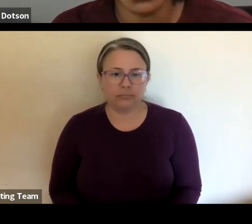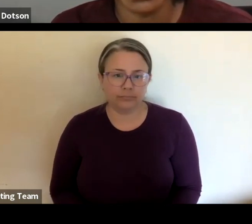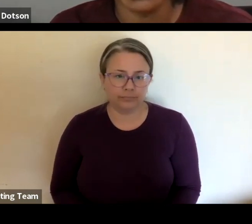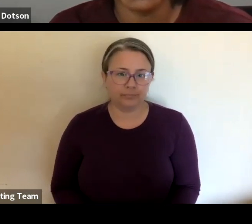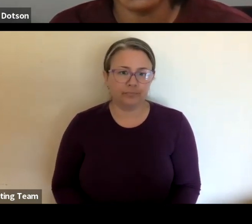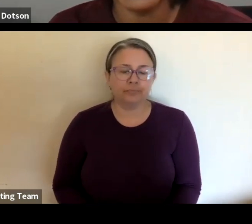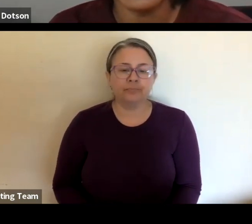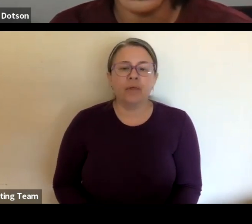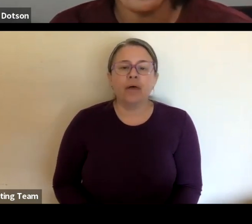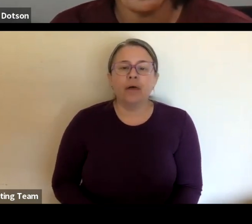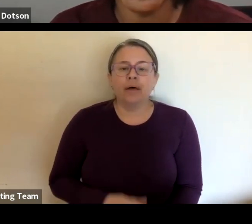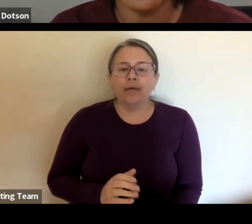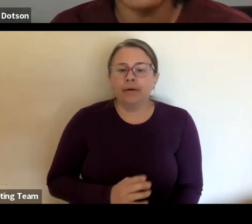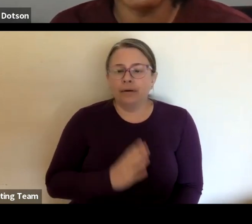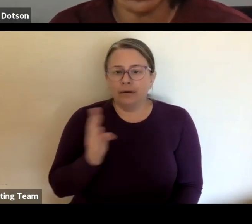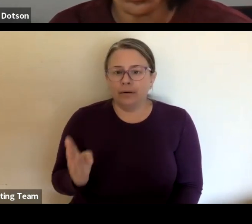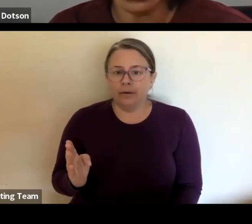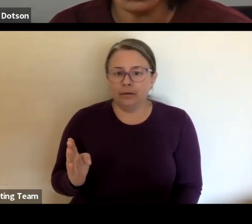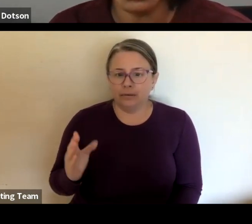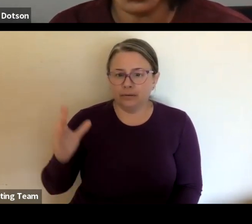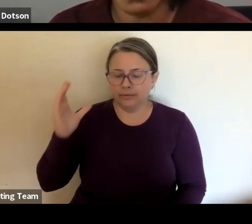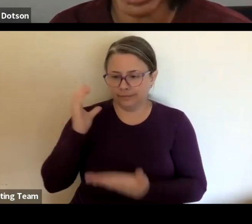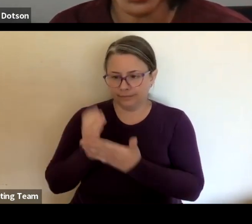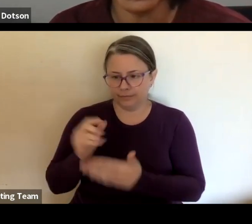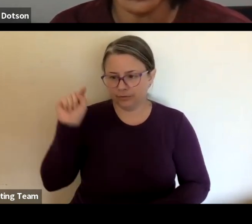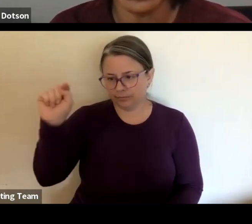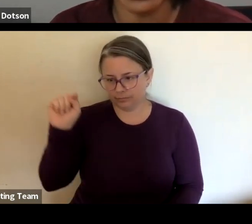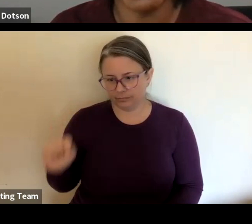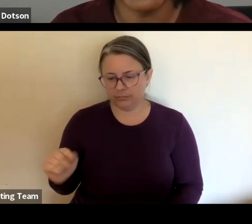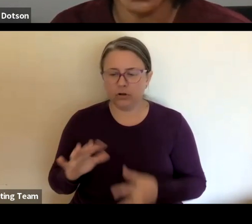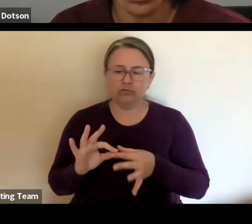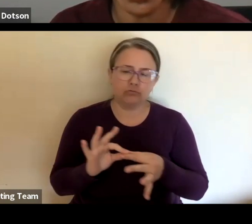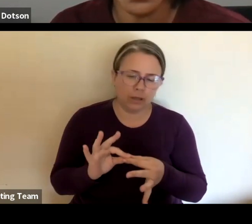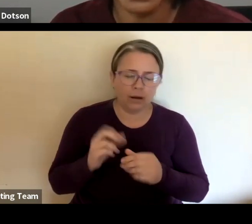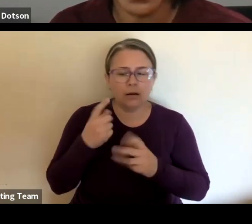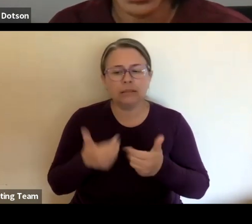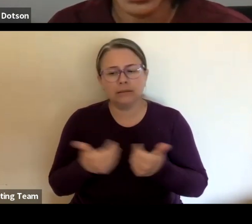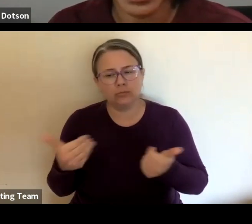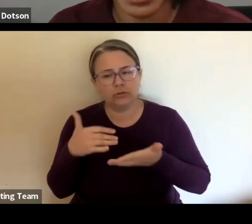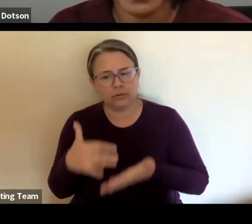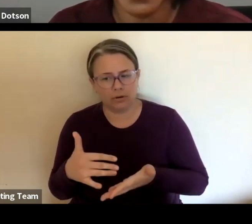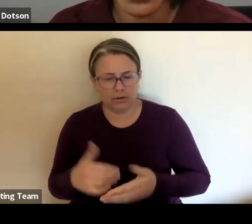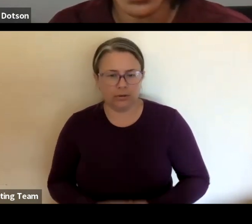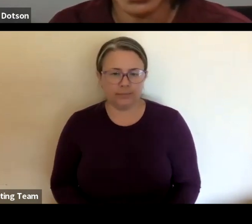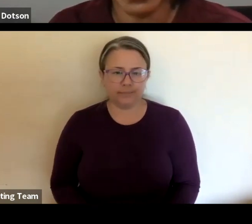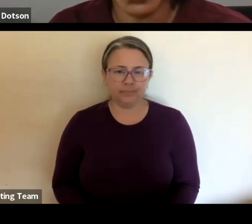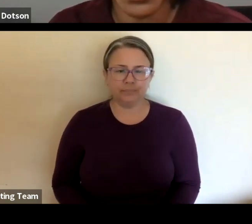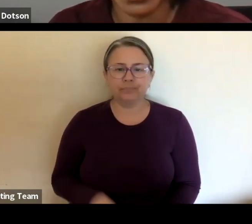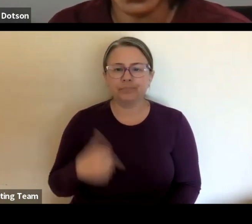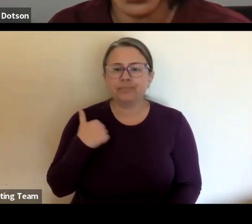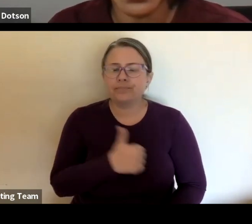from a related but separate study where we looked at changes in the volume of white matter lesions over 5